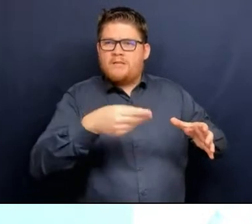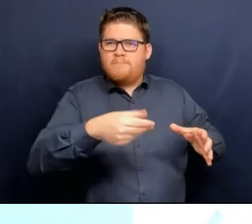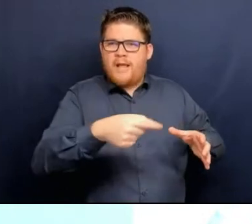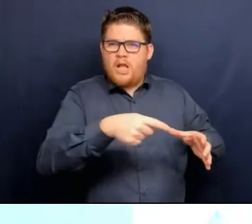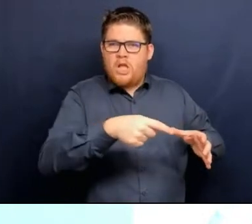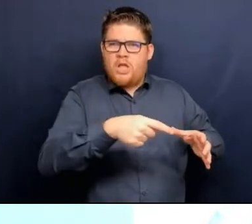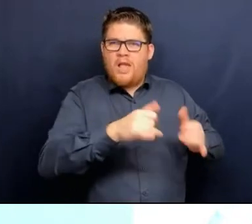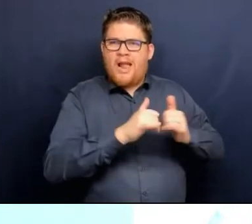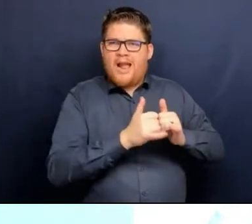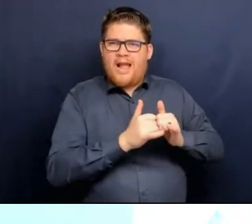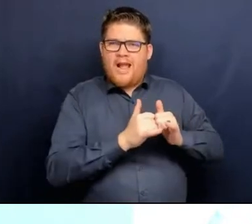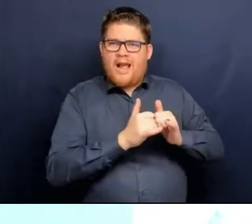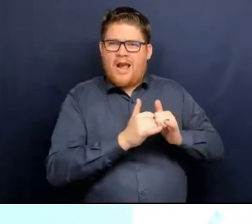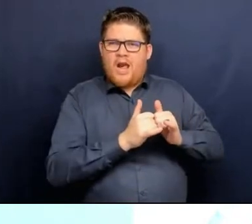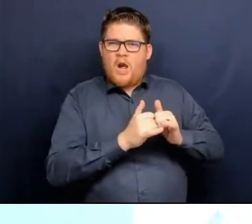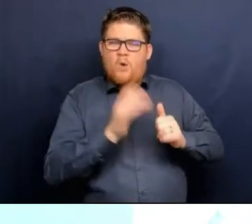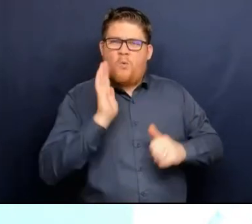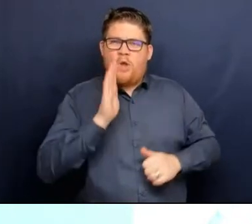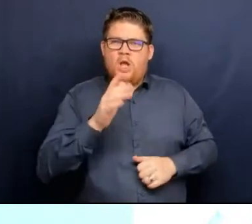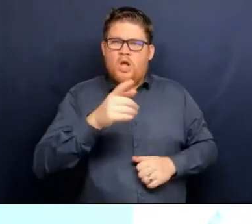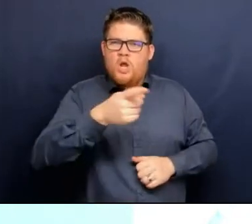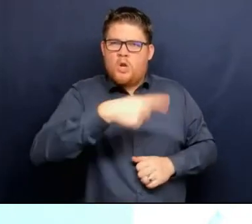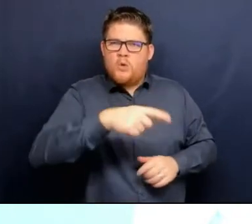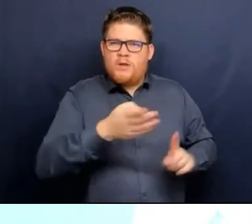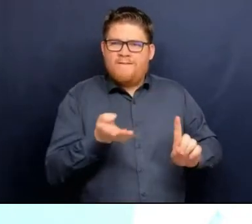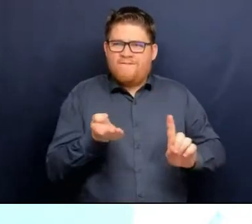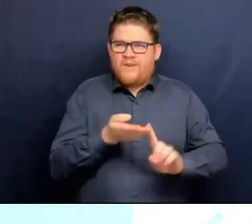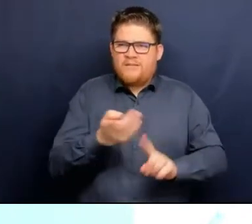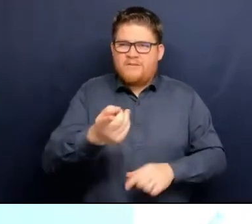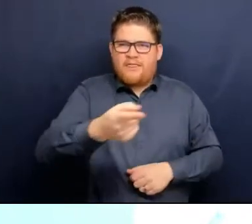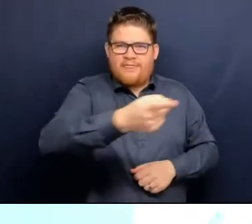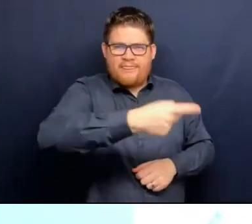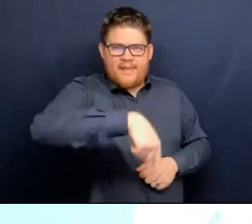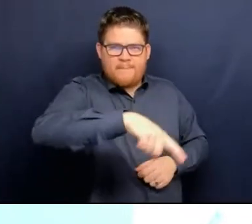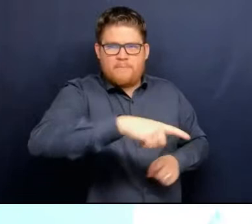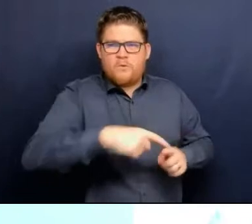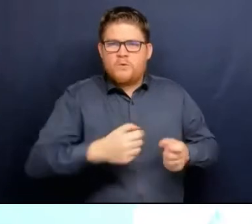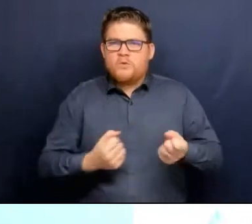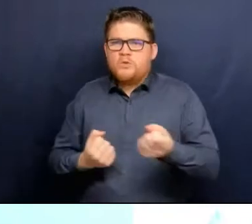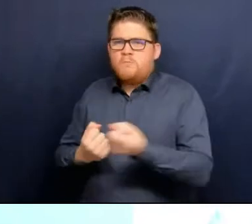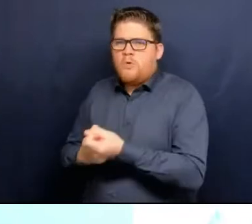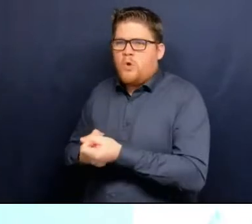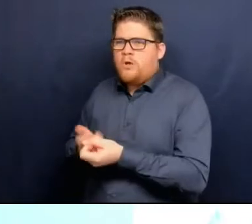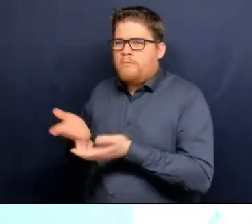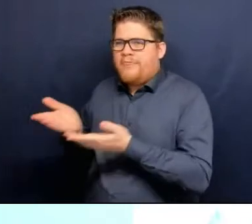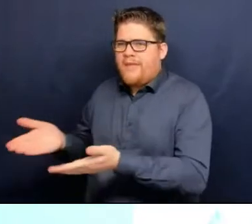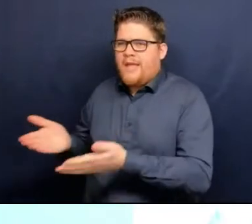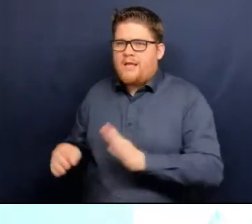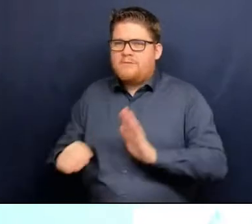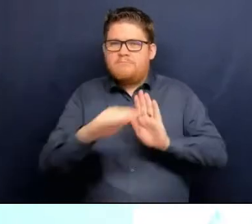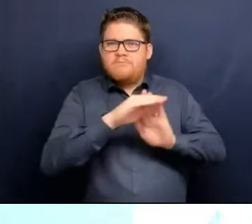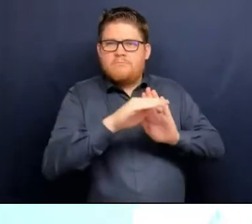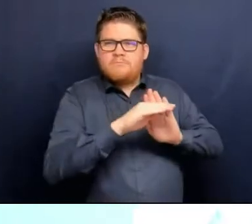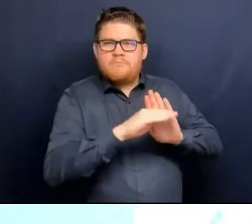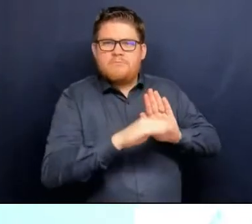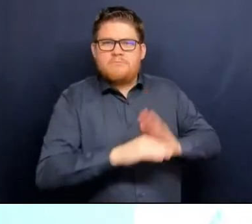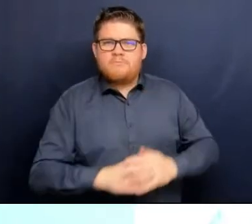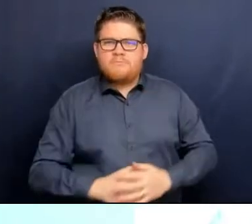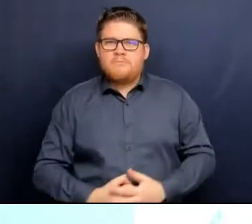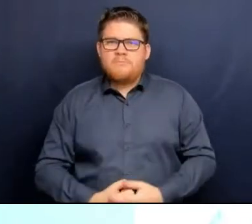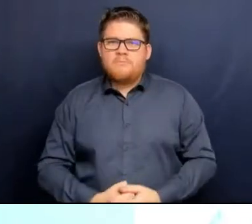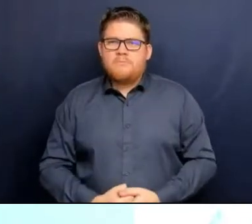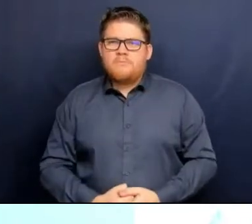do to convince voters and taxpayers that they need to support this? Well, we're working